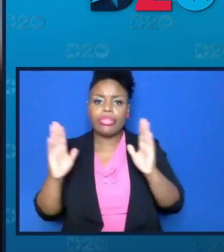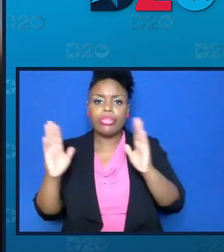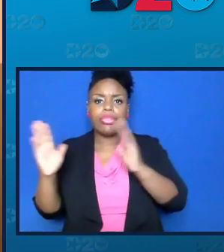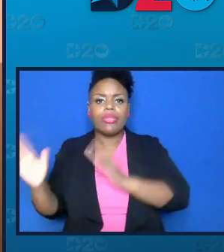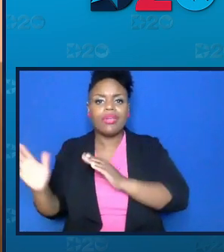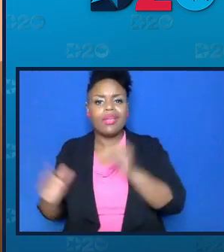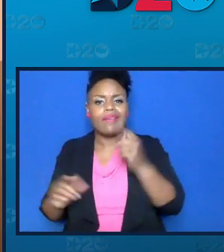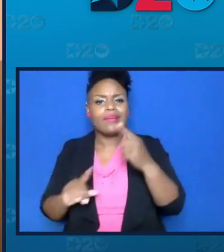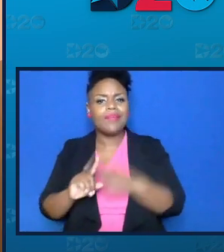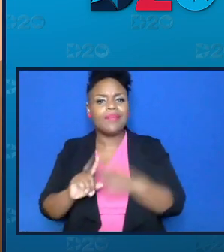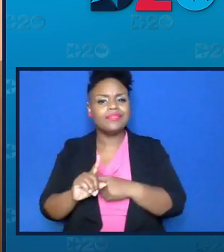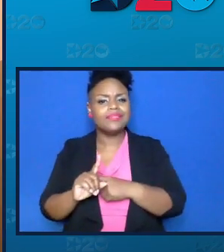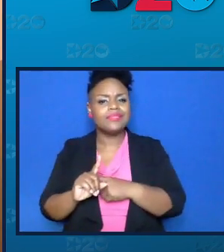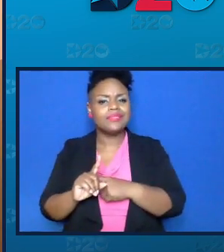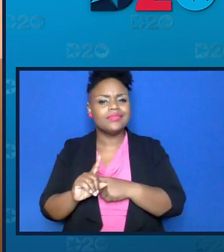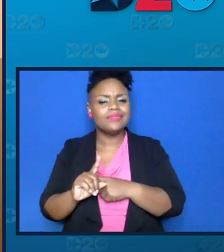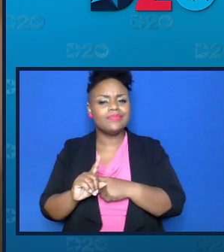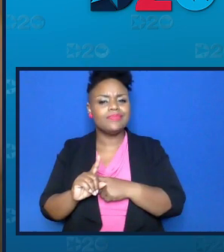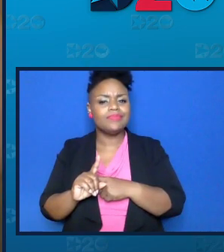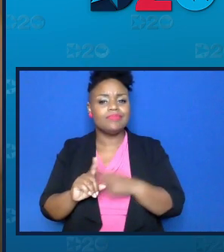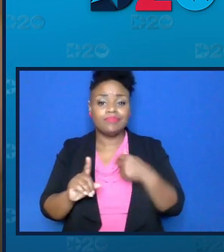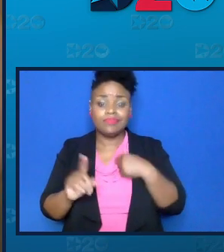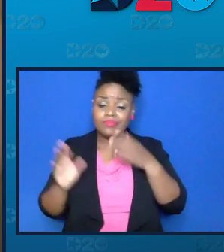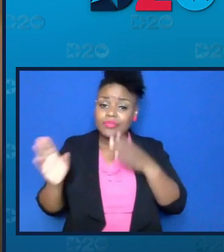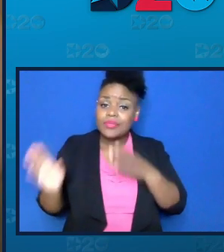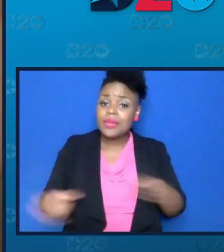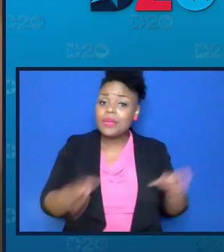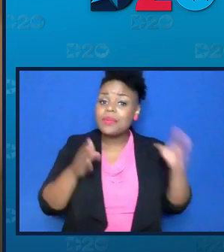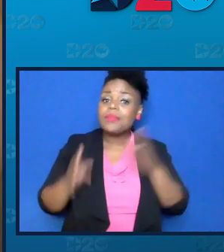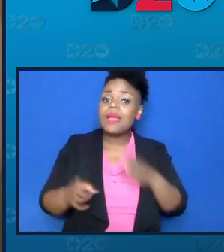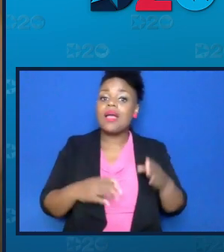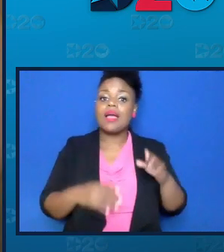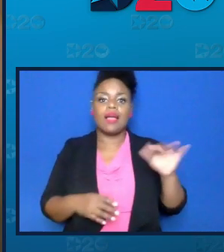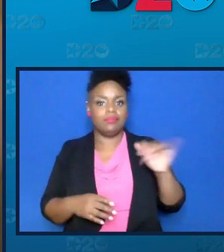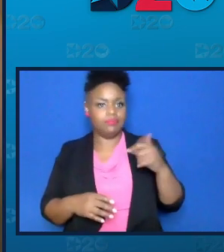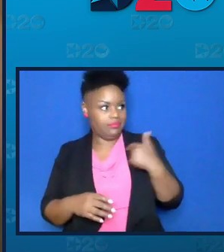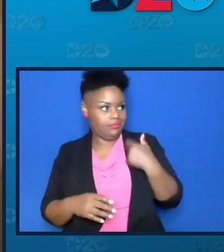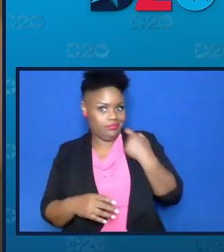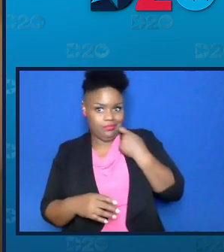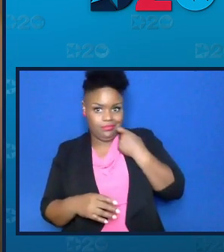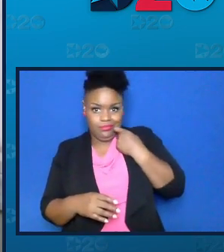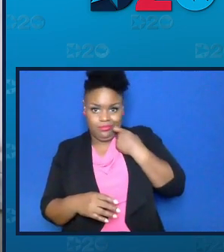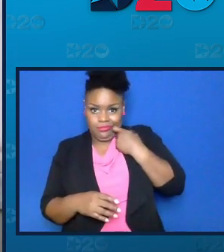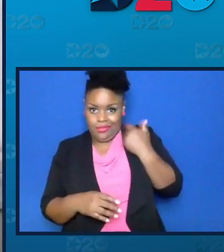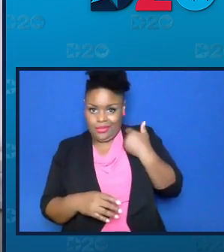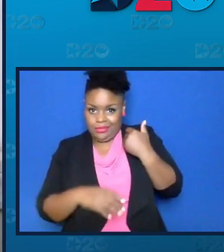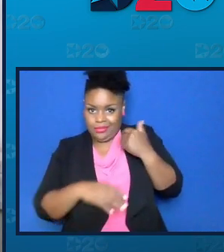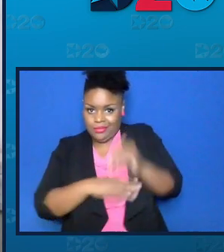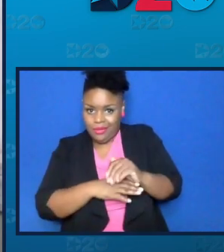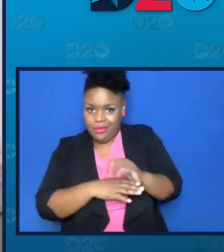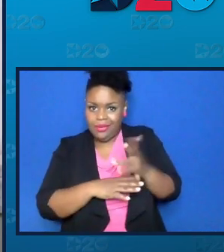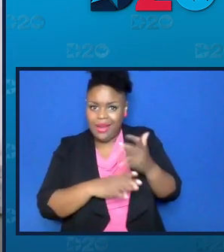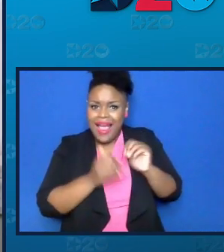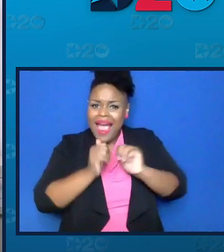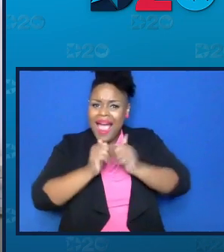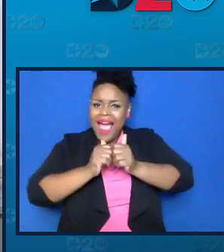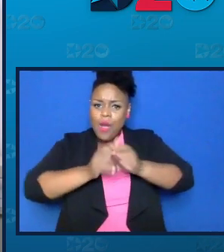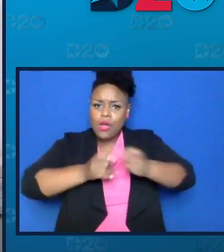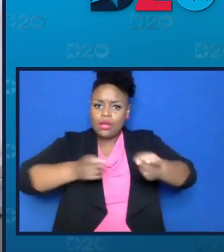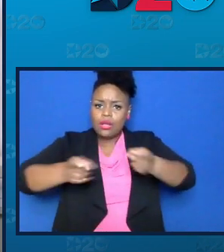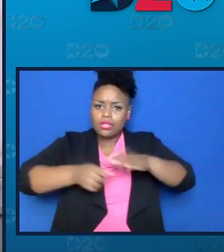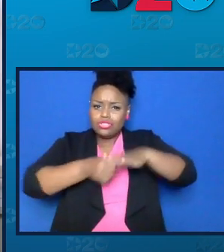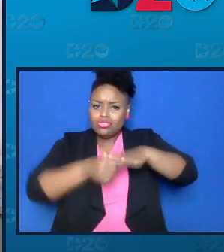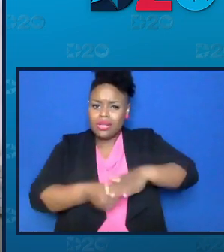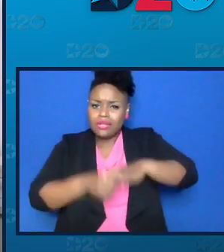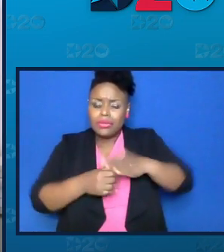There was nothing really to prepare me as a new military spouse on how to deal with the stress. When people get married, they